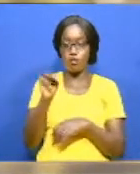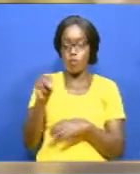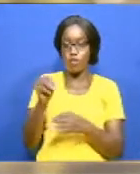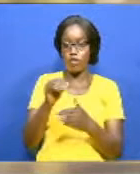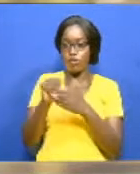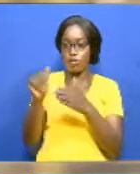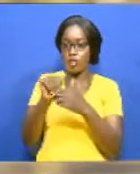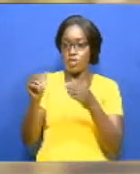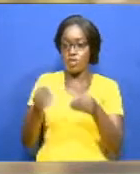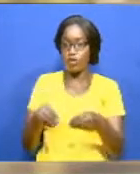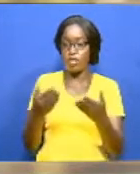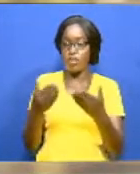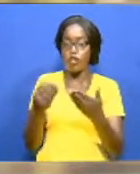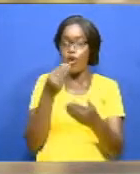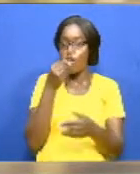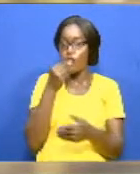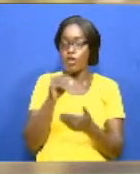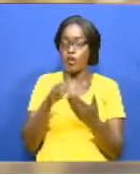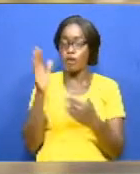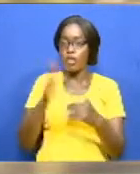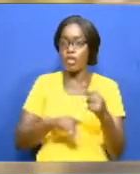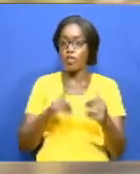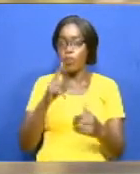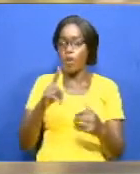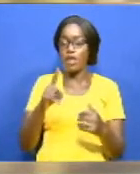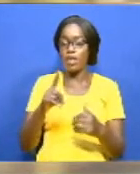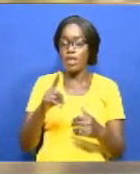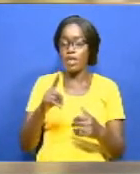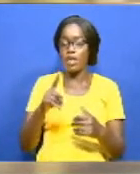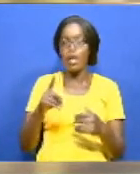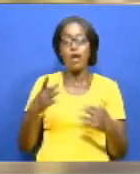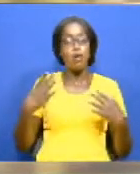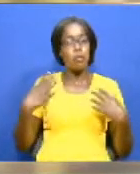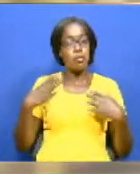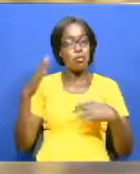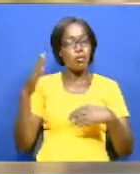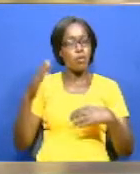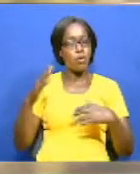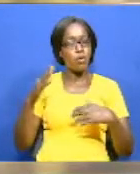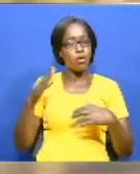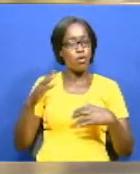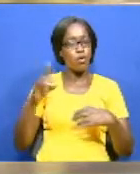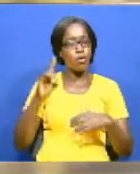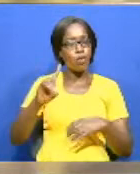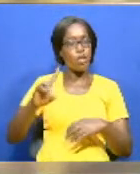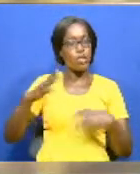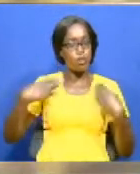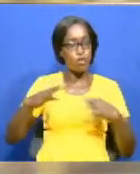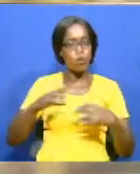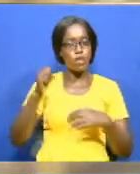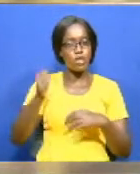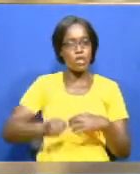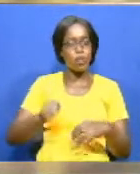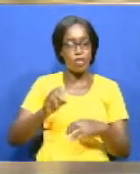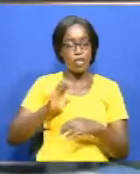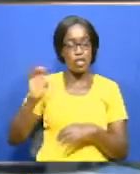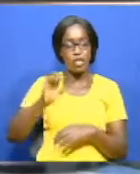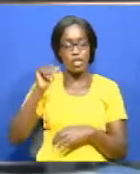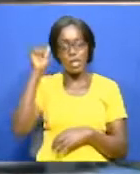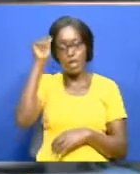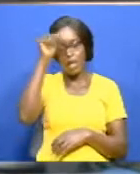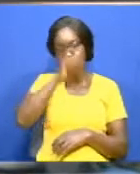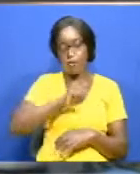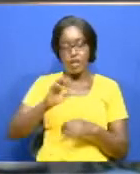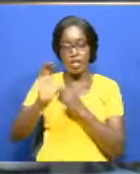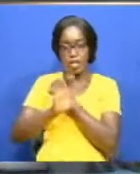provide food and more than 1 million people to more than 1 million people in the southern and eastern African countries. Under